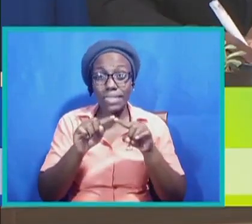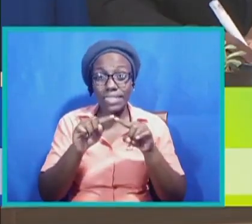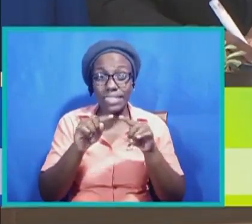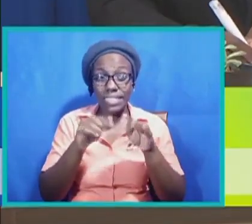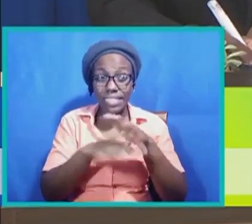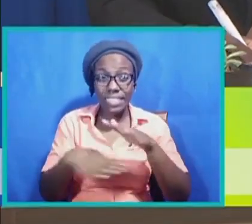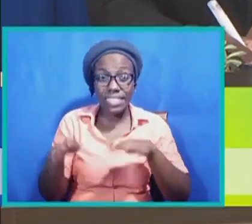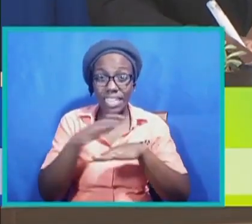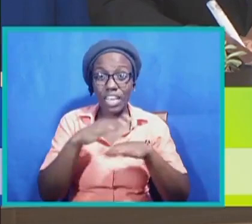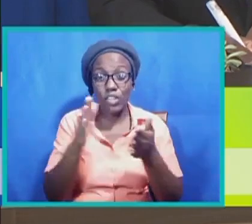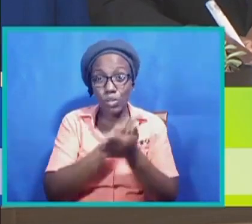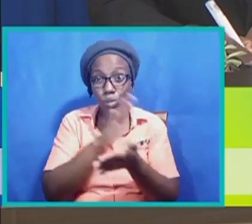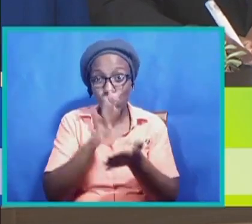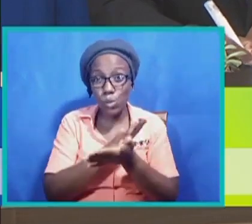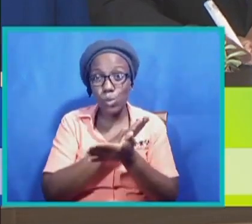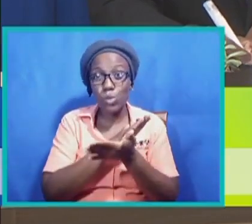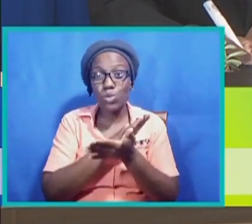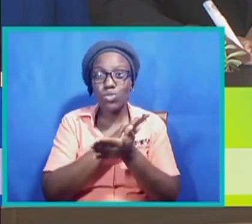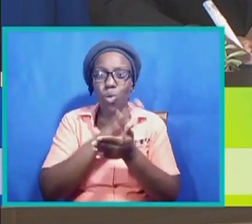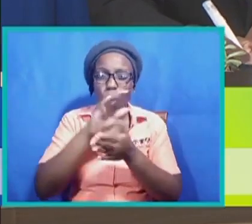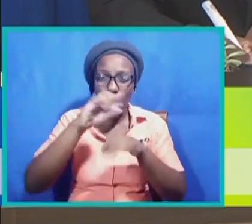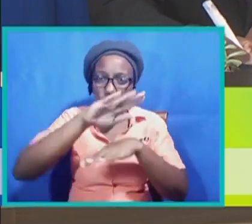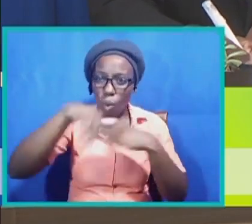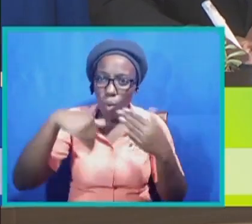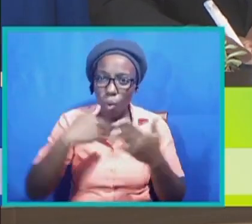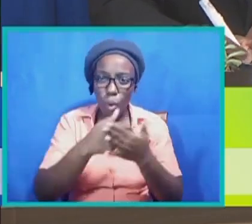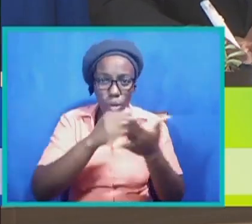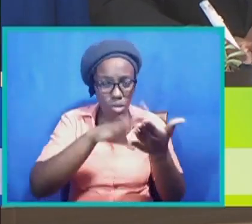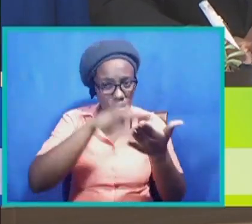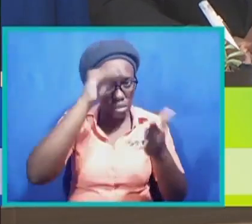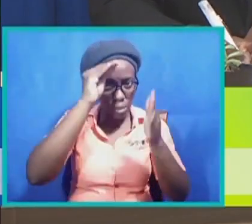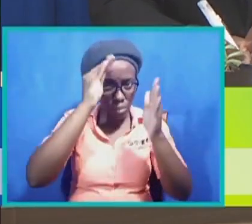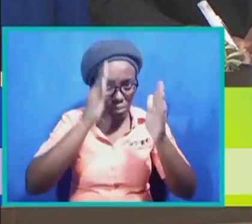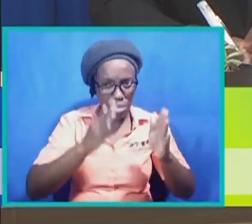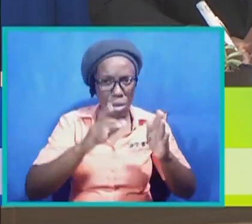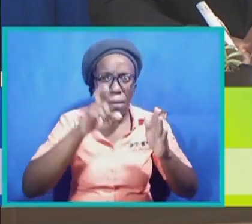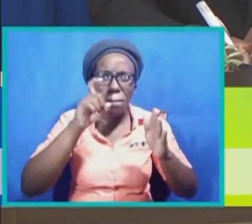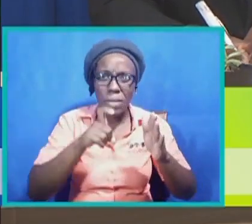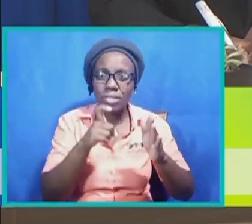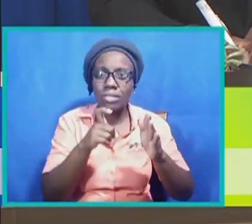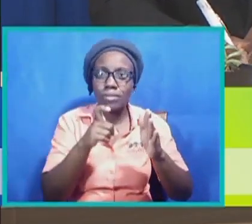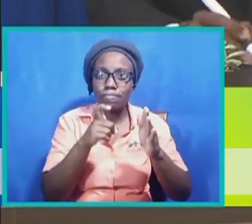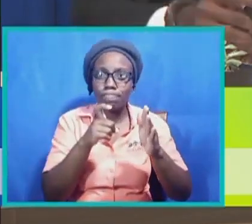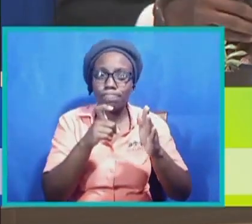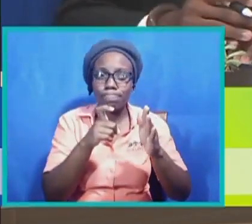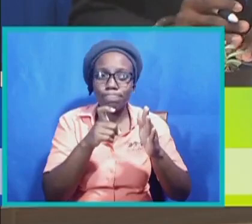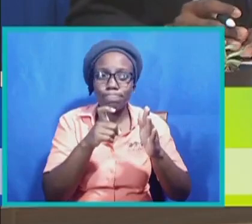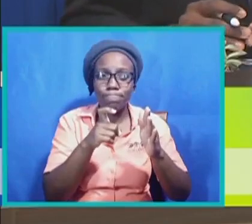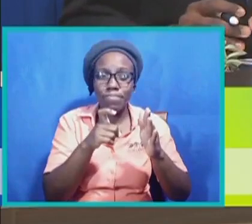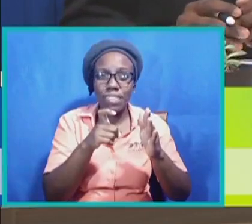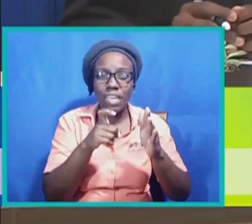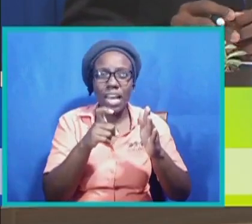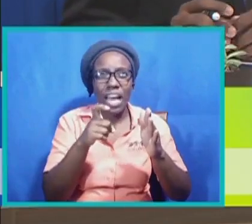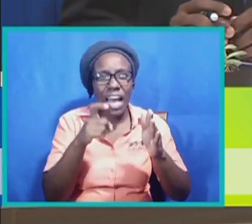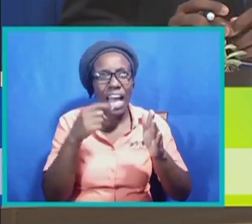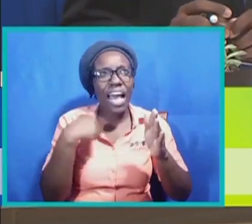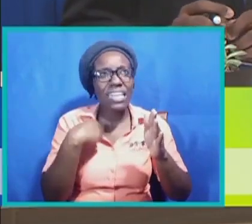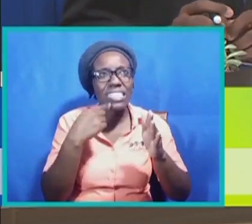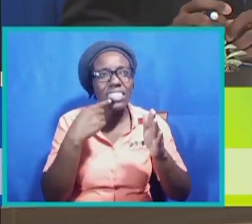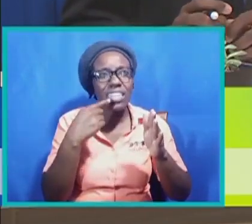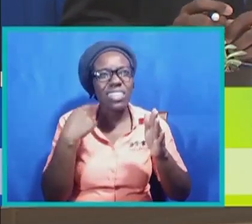Having said that, and I just lost my train of thought in terms of the question,